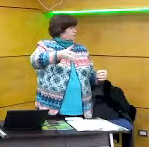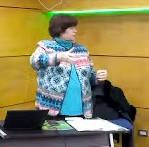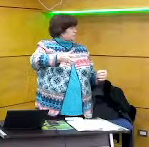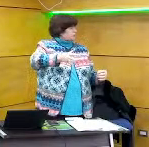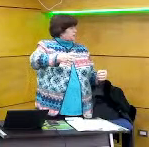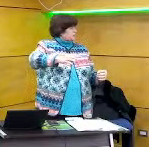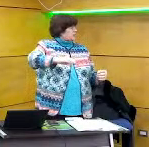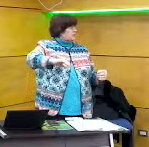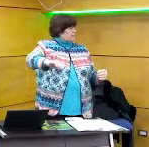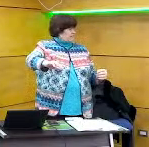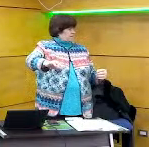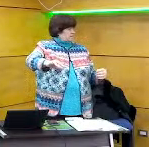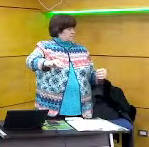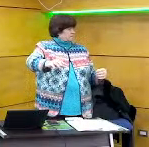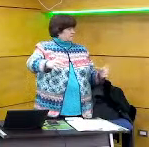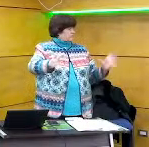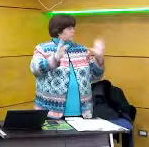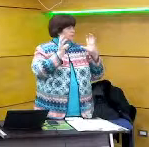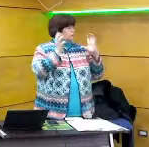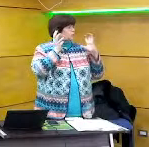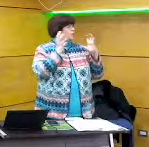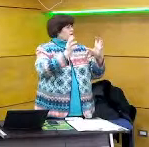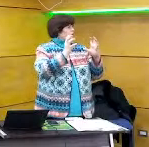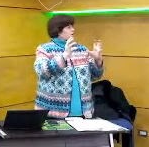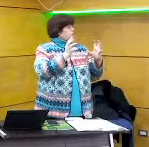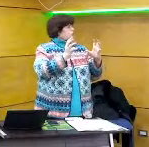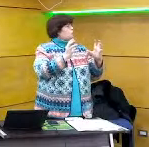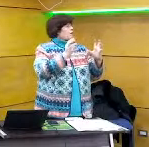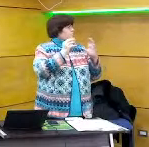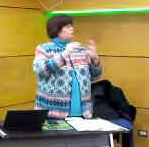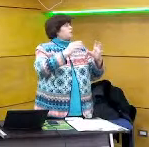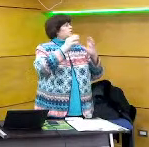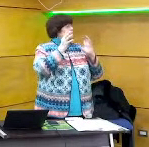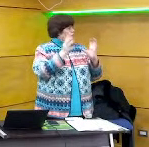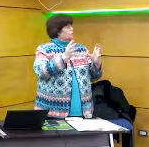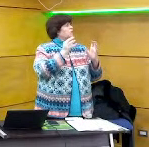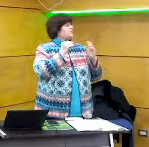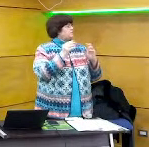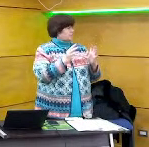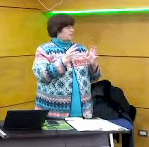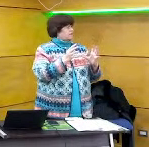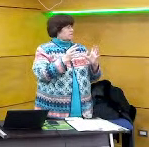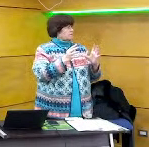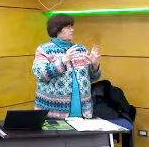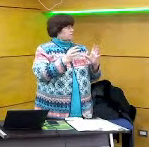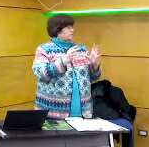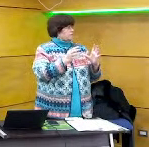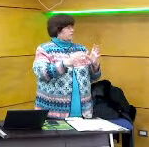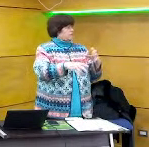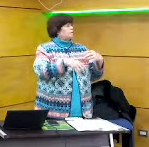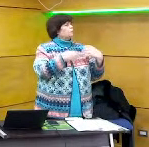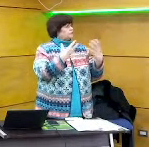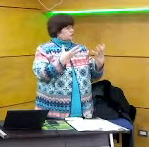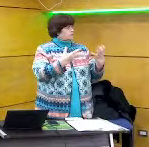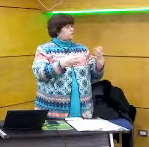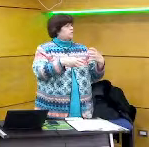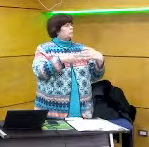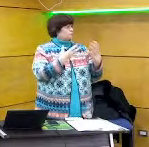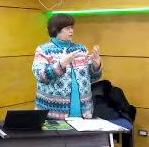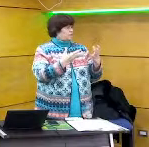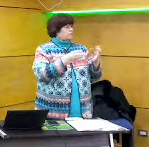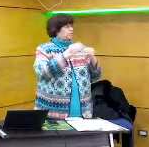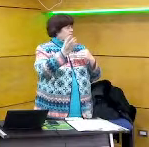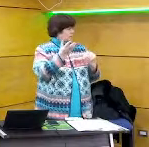some resolution, and end. So you have put the story together, an